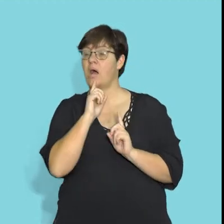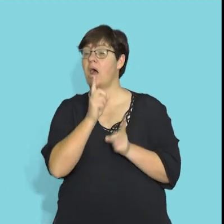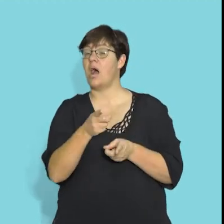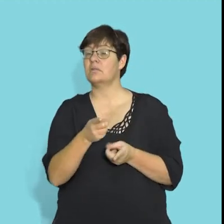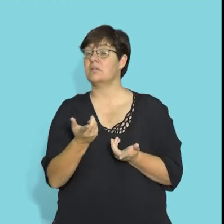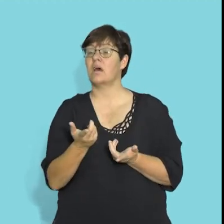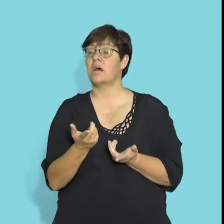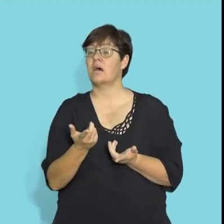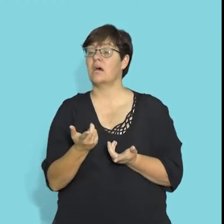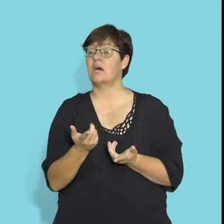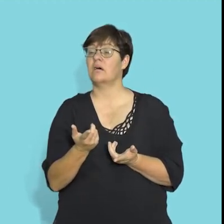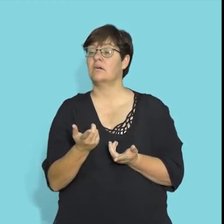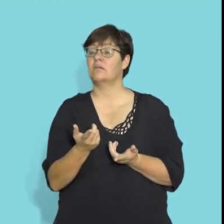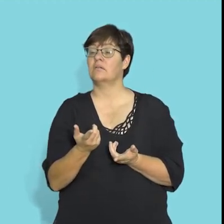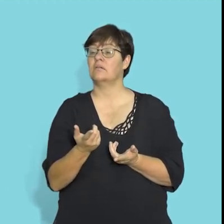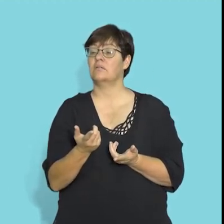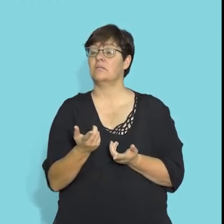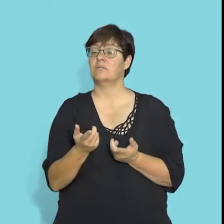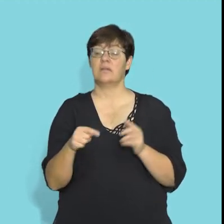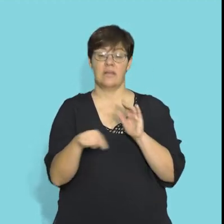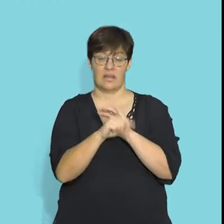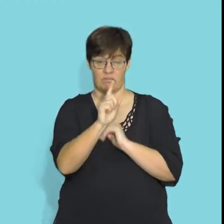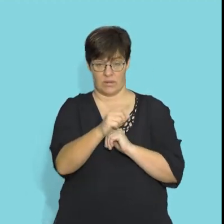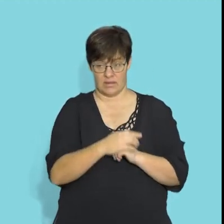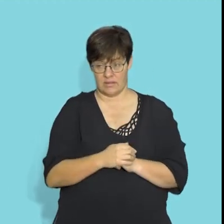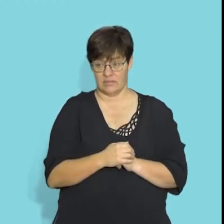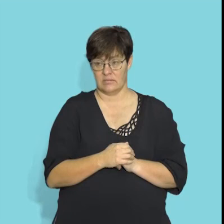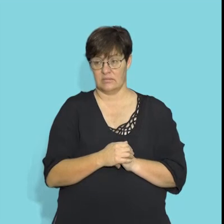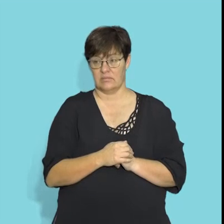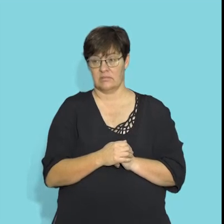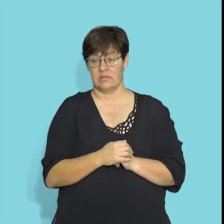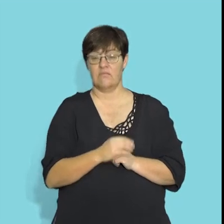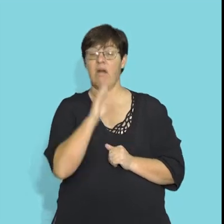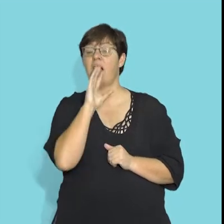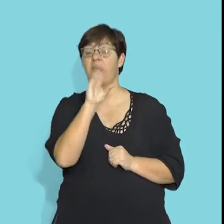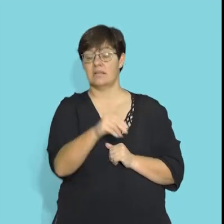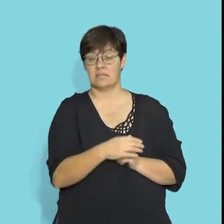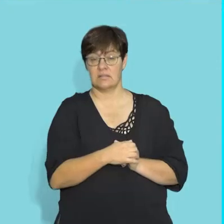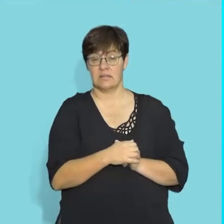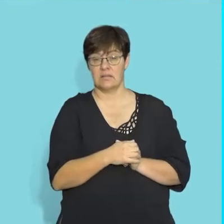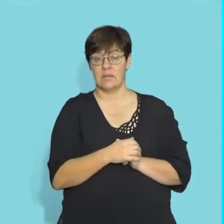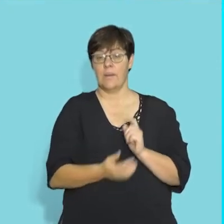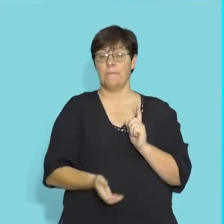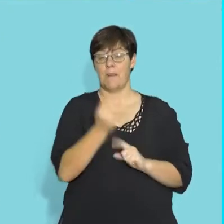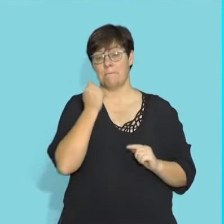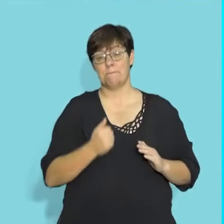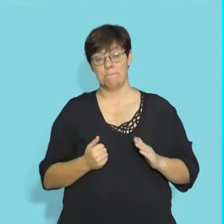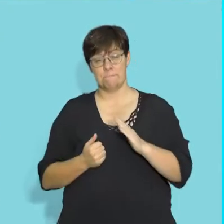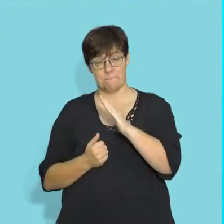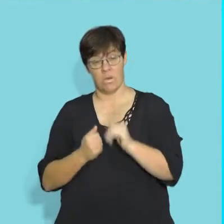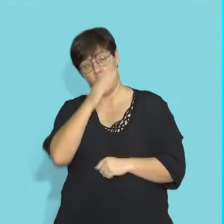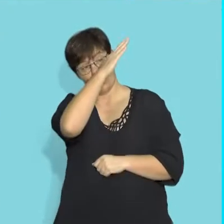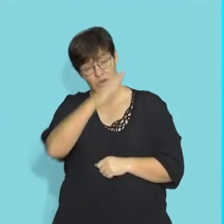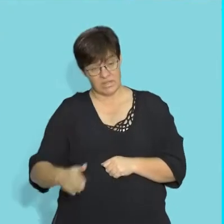my answer would be equal to -1. And so if they ever ask you to find the gradient of a